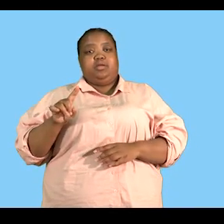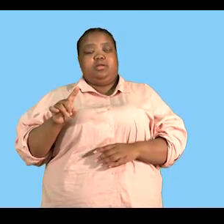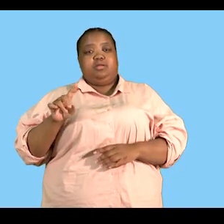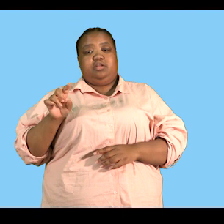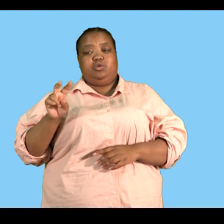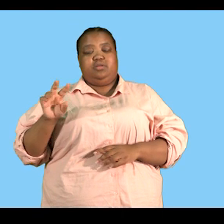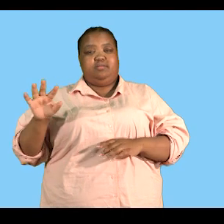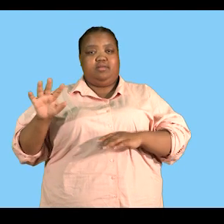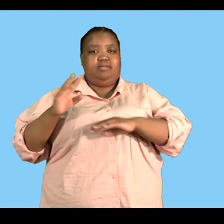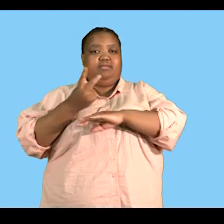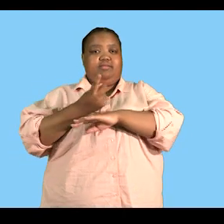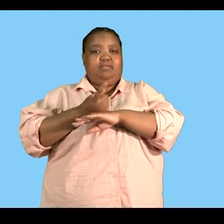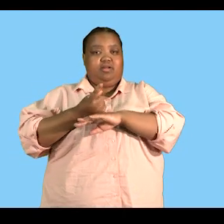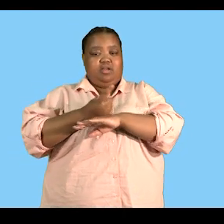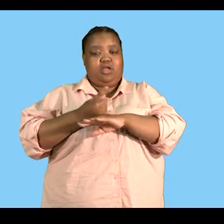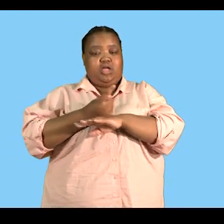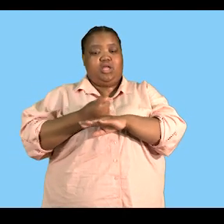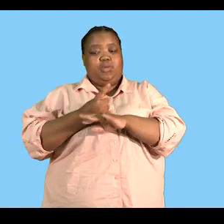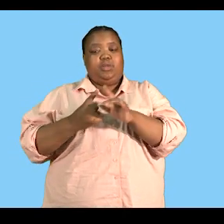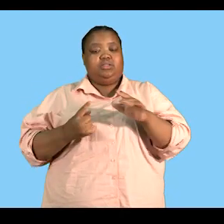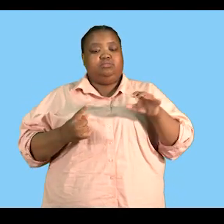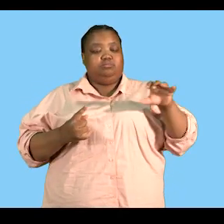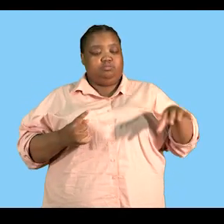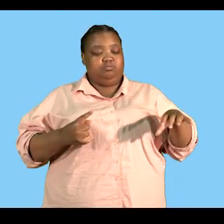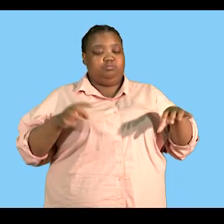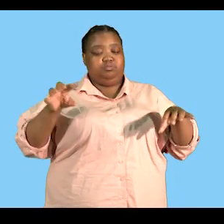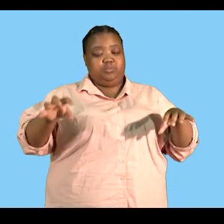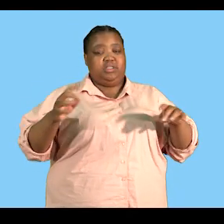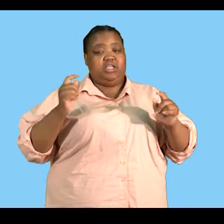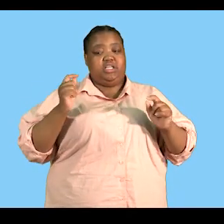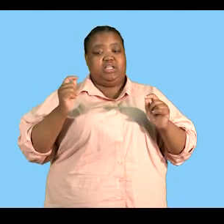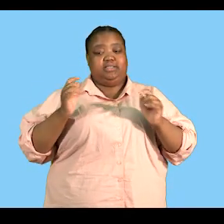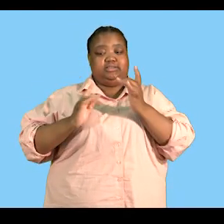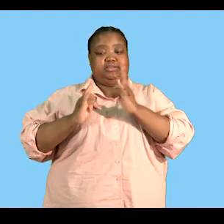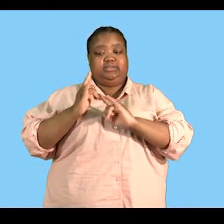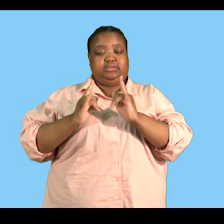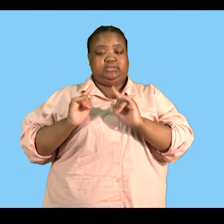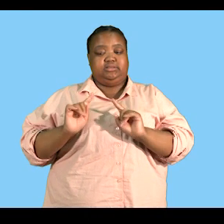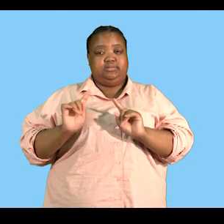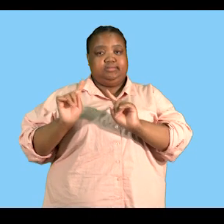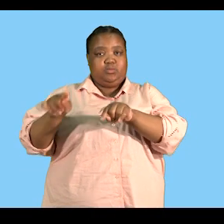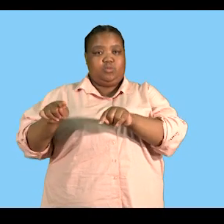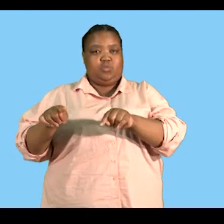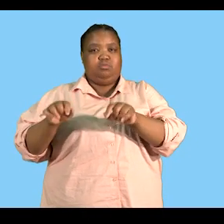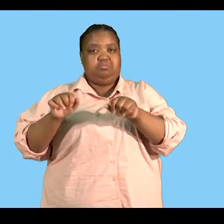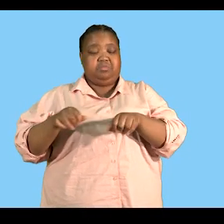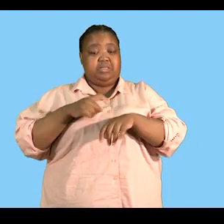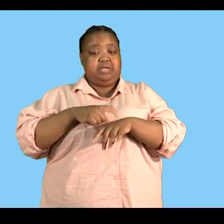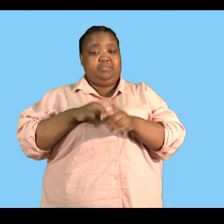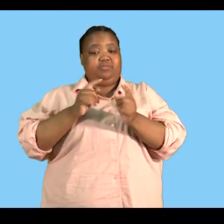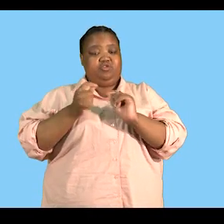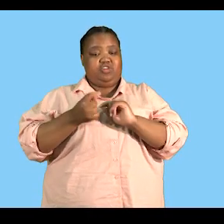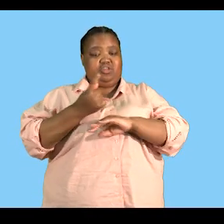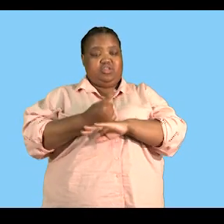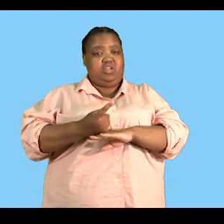1,125 hours to travel to town. Convert this time into hours, minutes, and